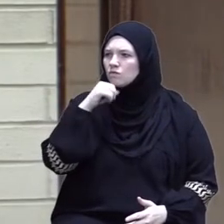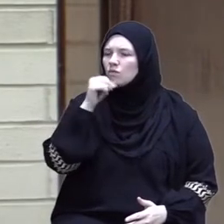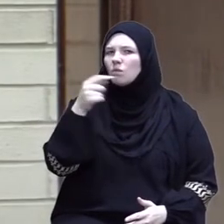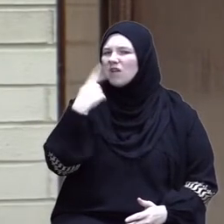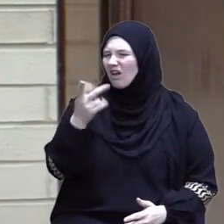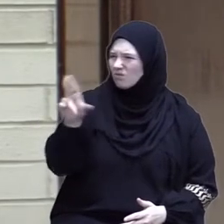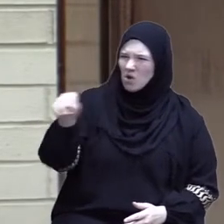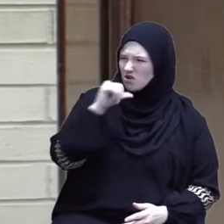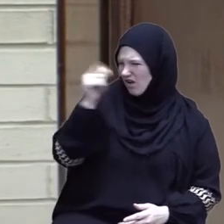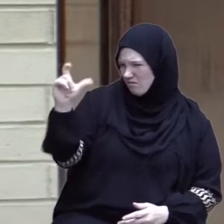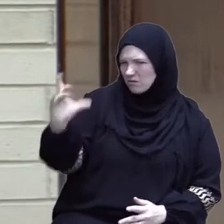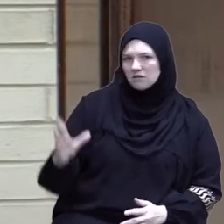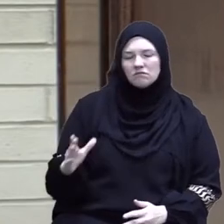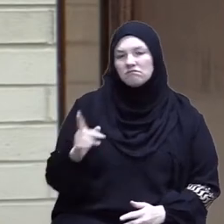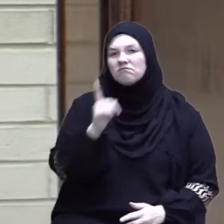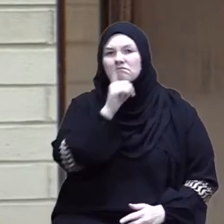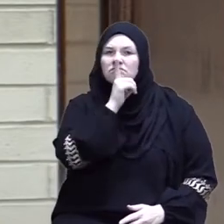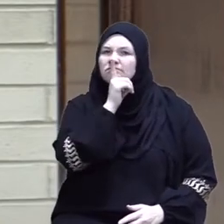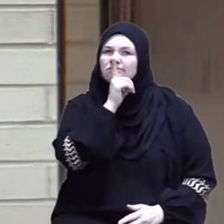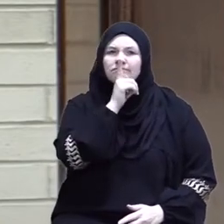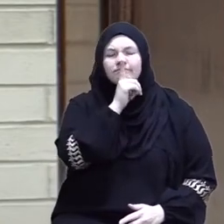not."